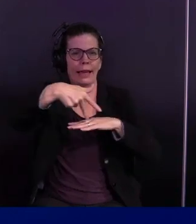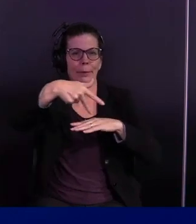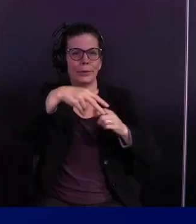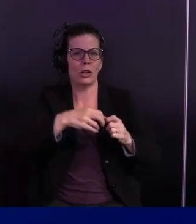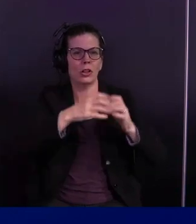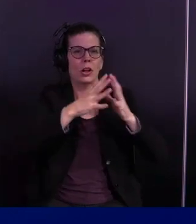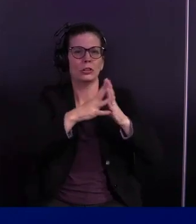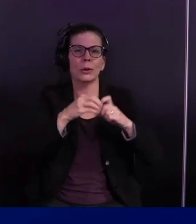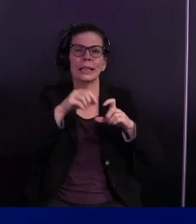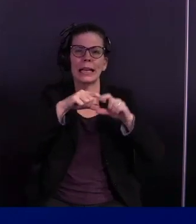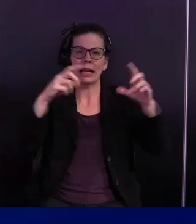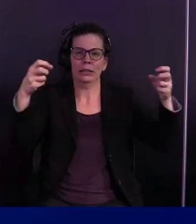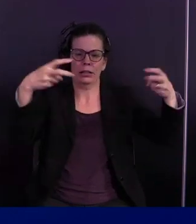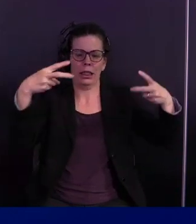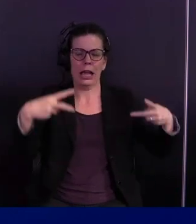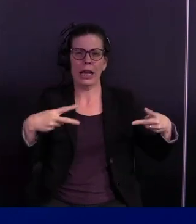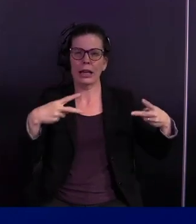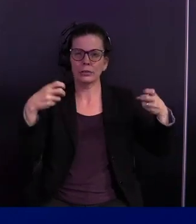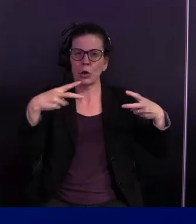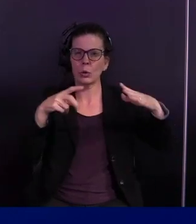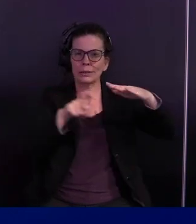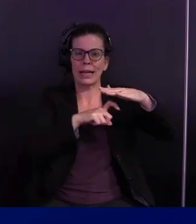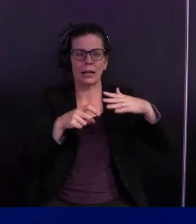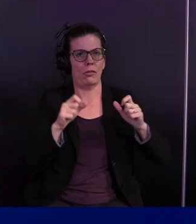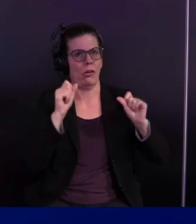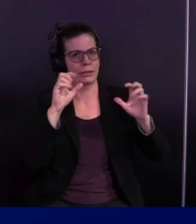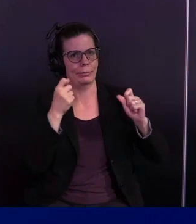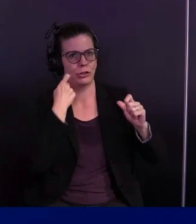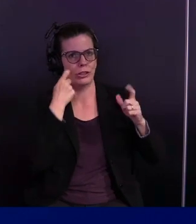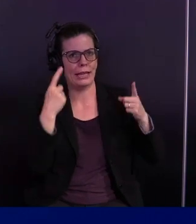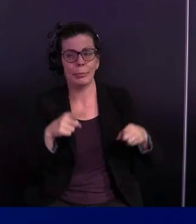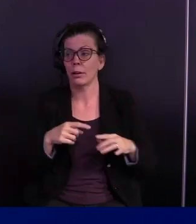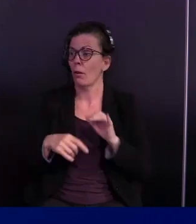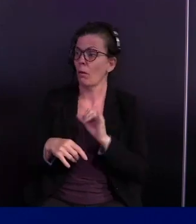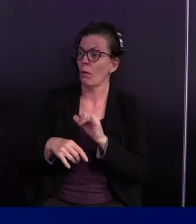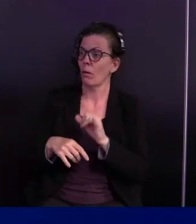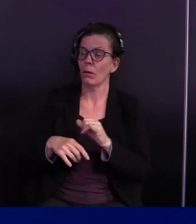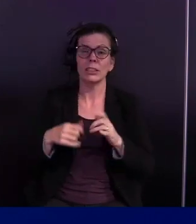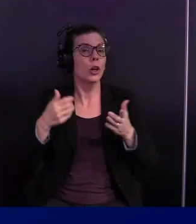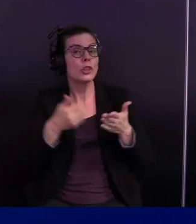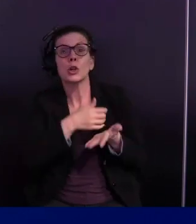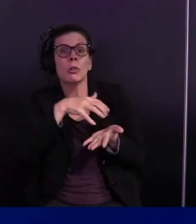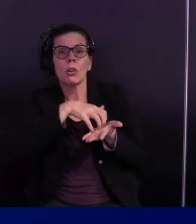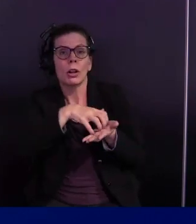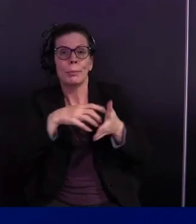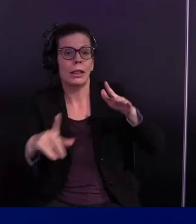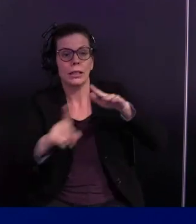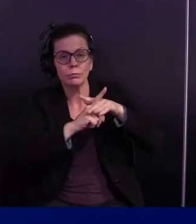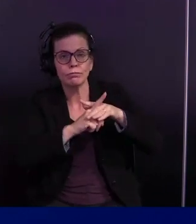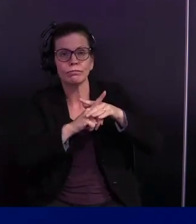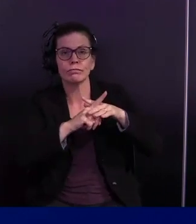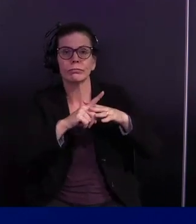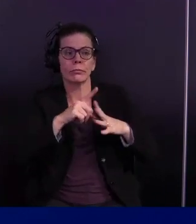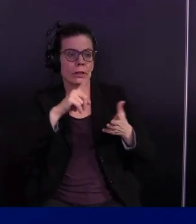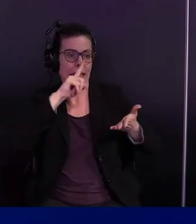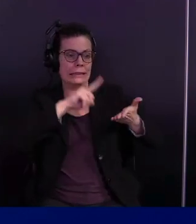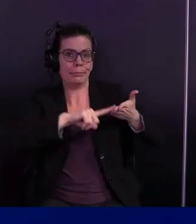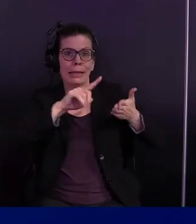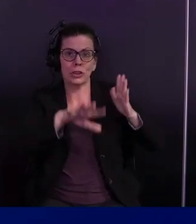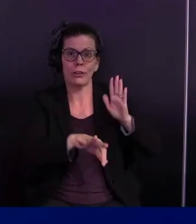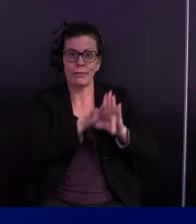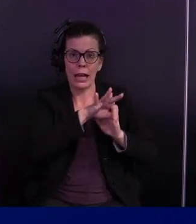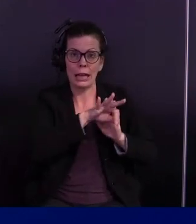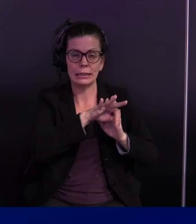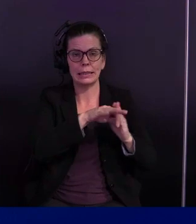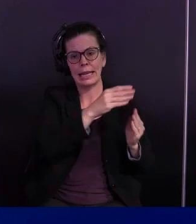code scanning, which is really awesome. So that just happened here as well. So if there's new vulnerabilities that Inspector is finding, it